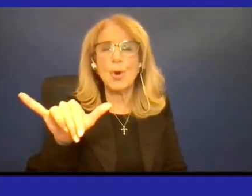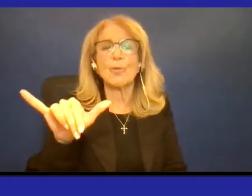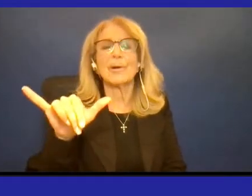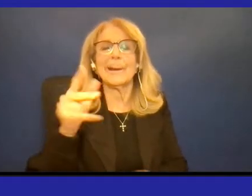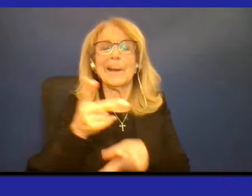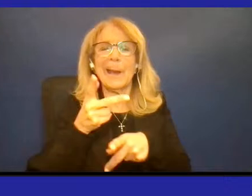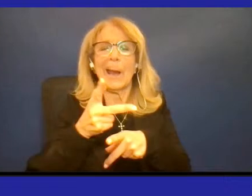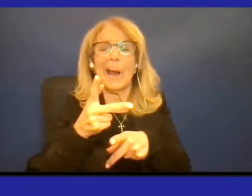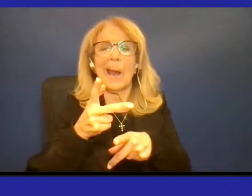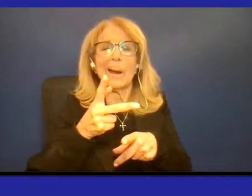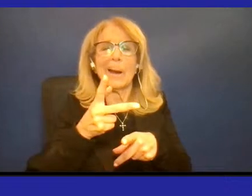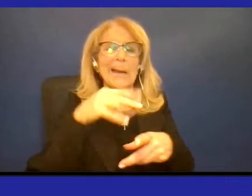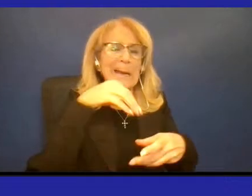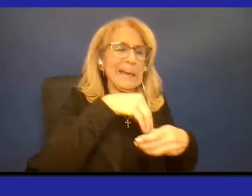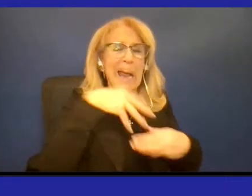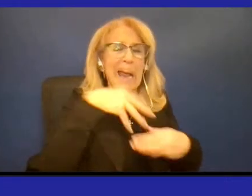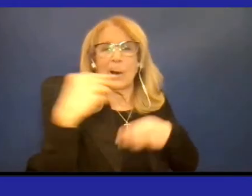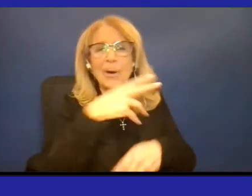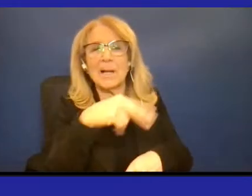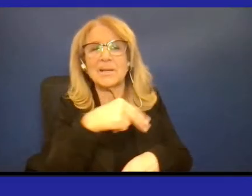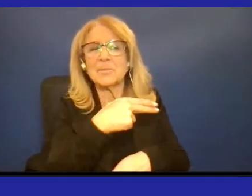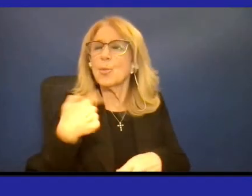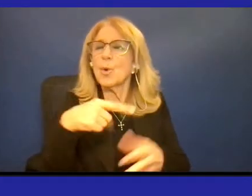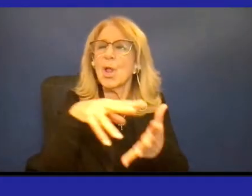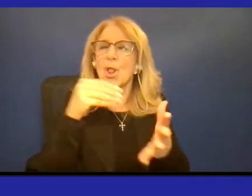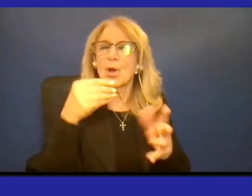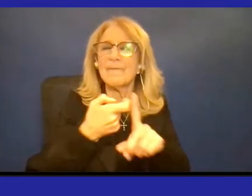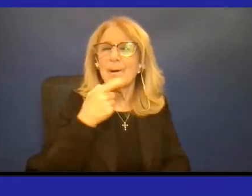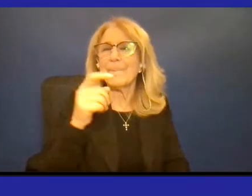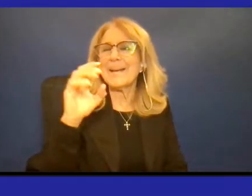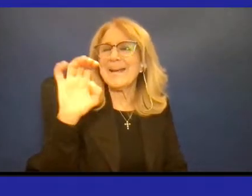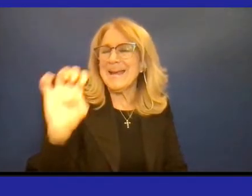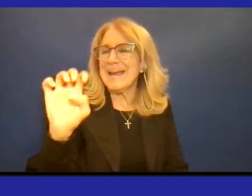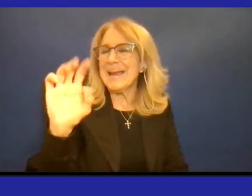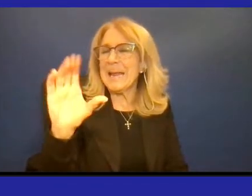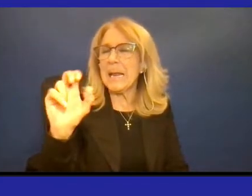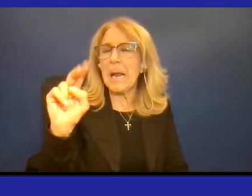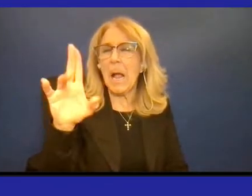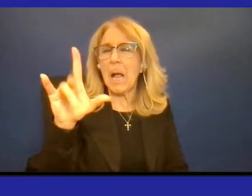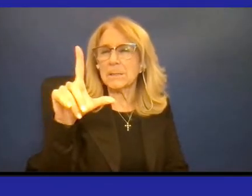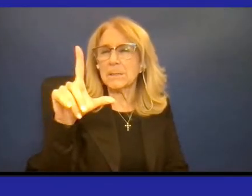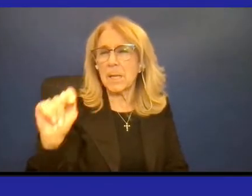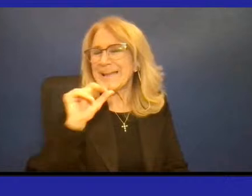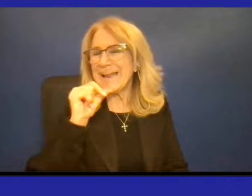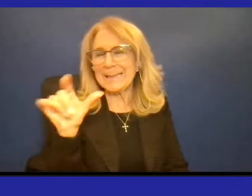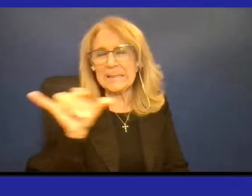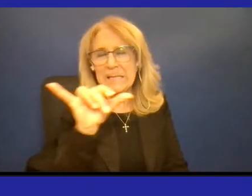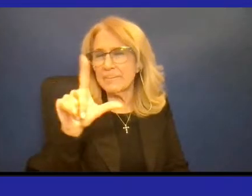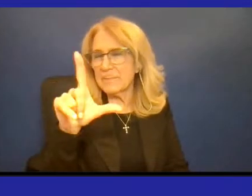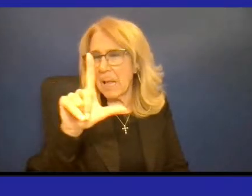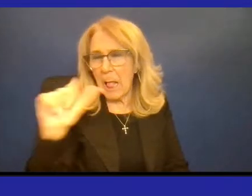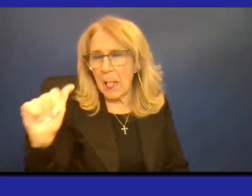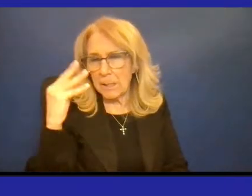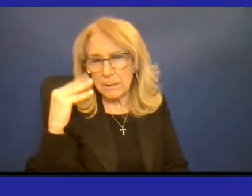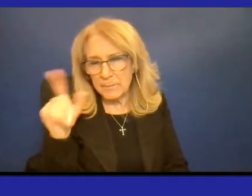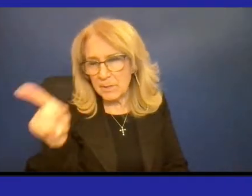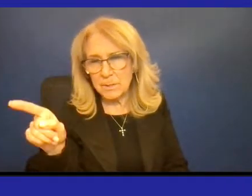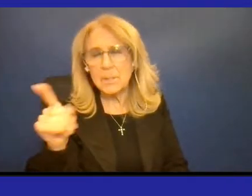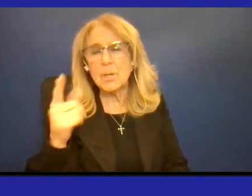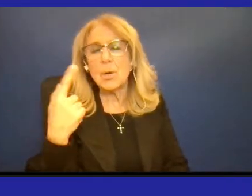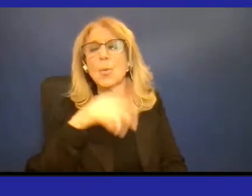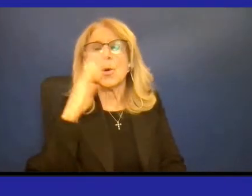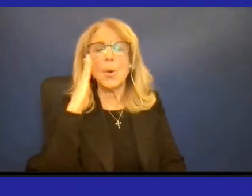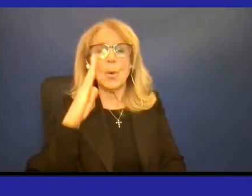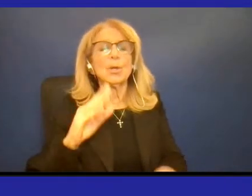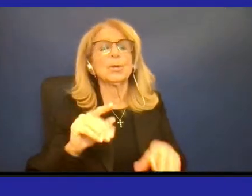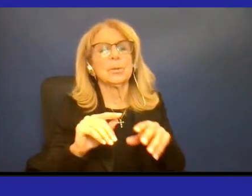from our experience with eConsult. It was not exactly the same as LA's experience, and what we're going to do differently. So there's a lot of